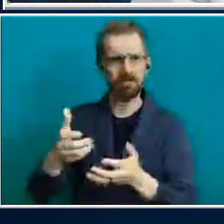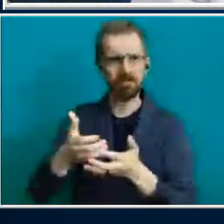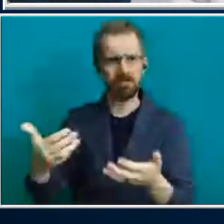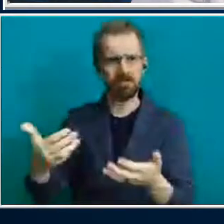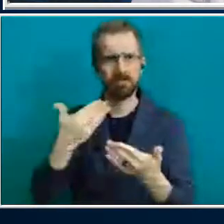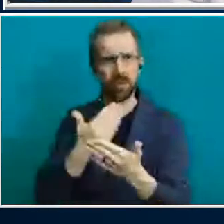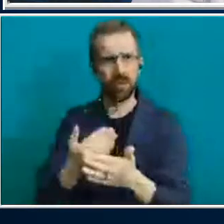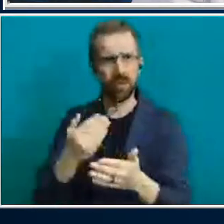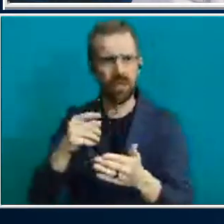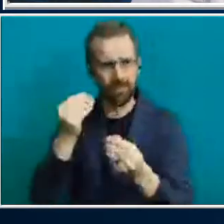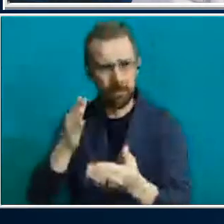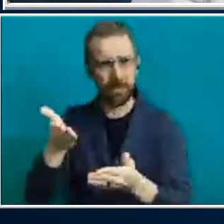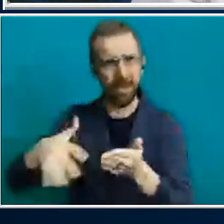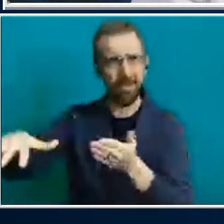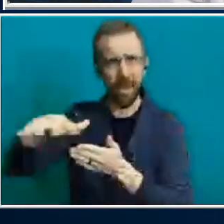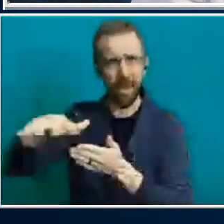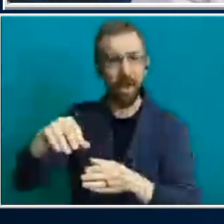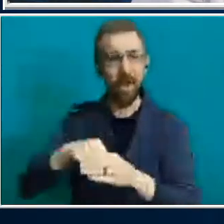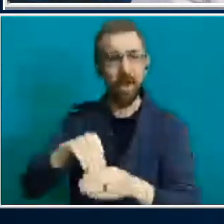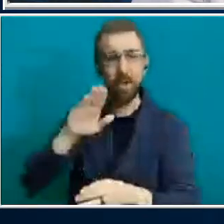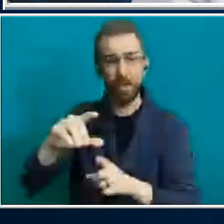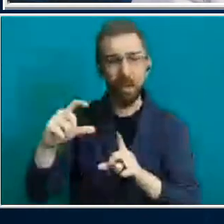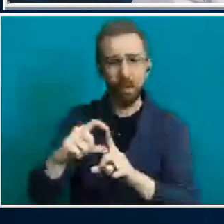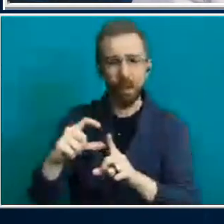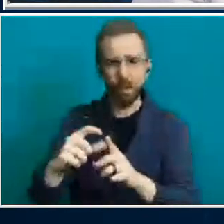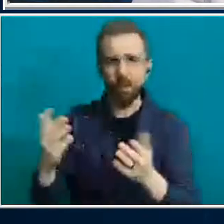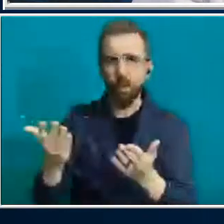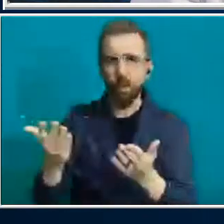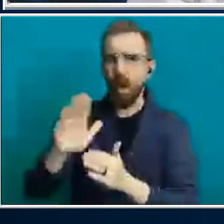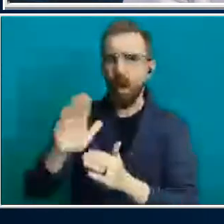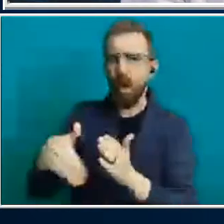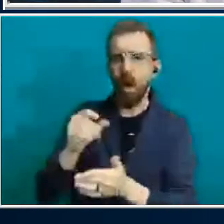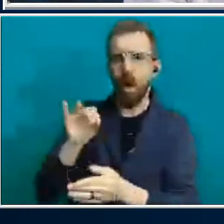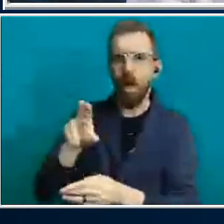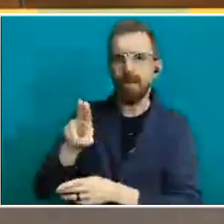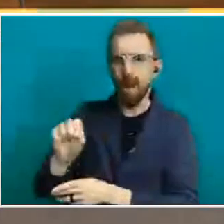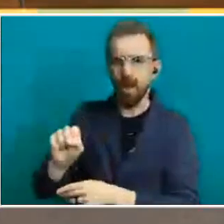Cesar, in your words, what is the All of Us research program?